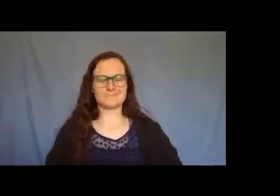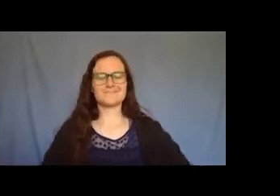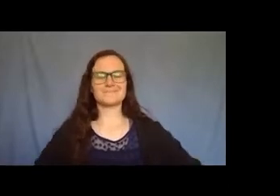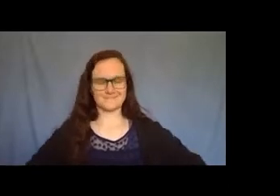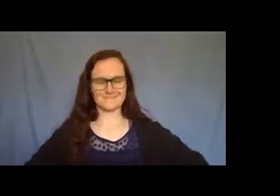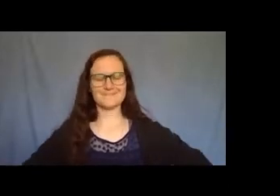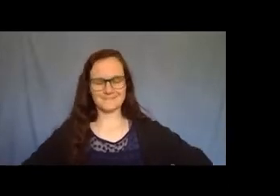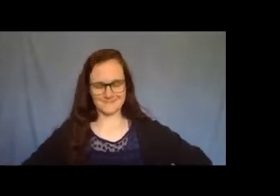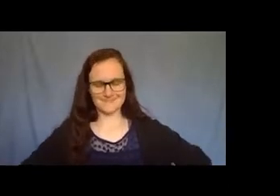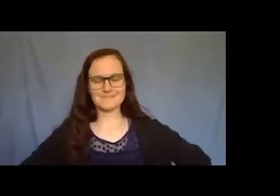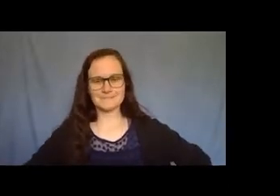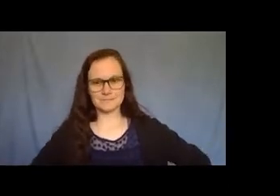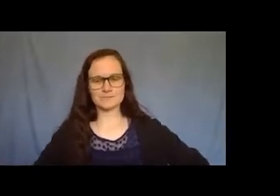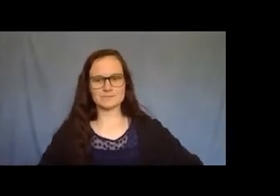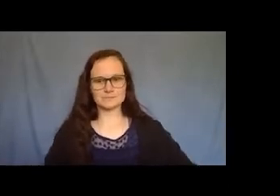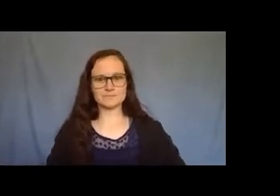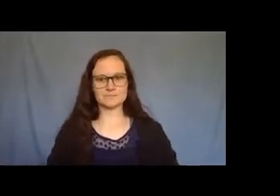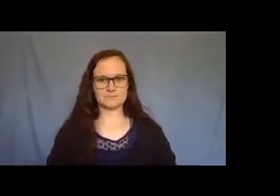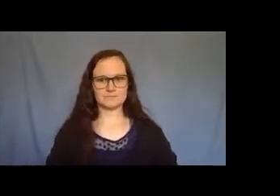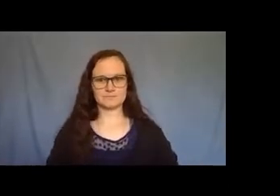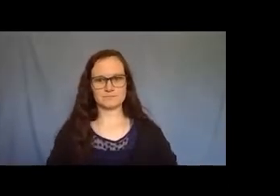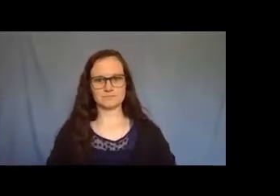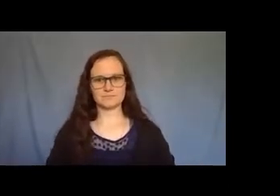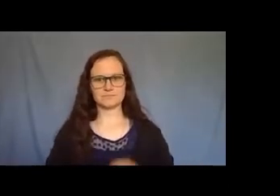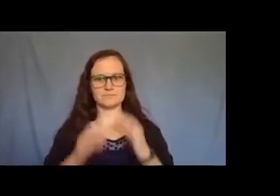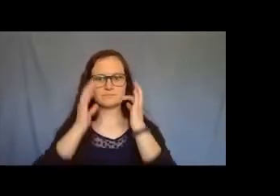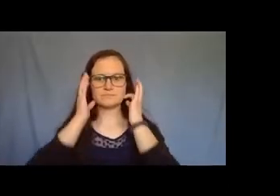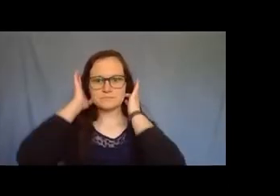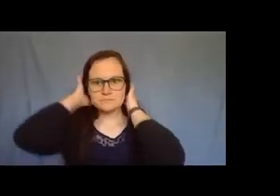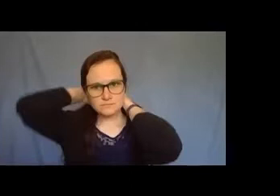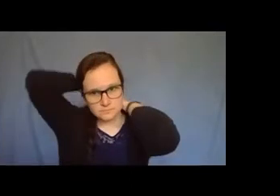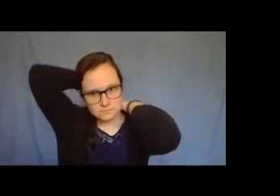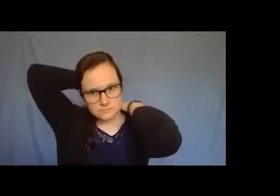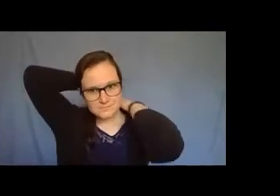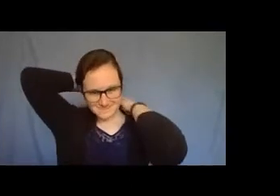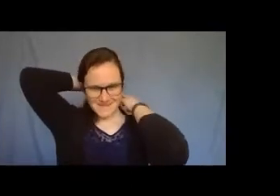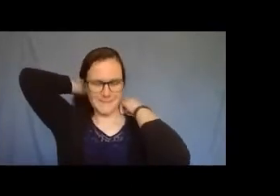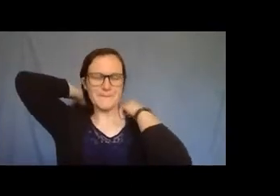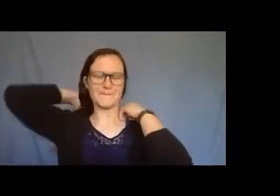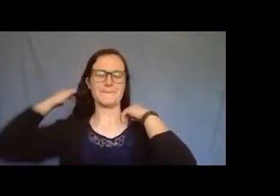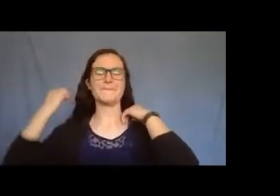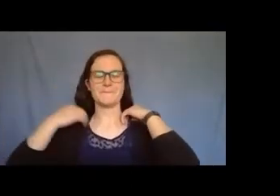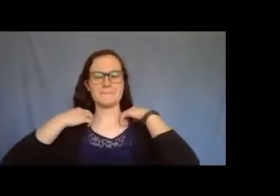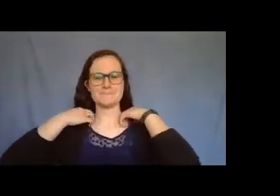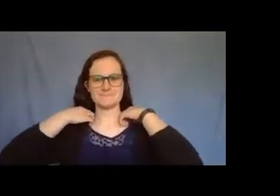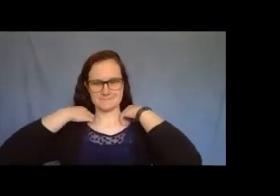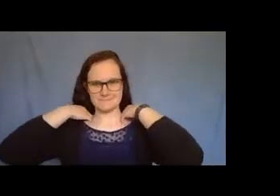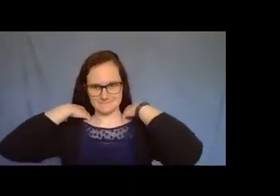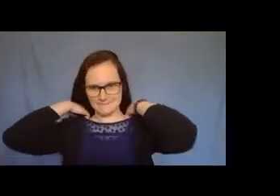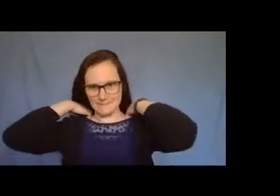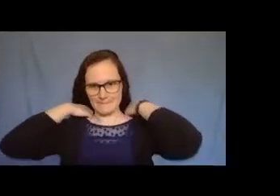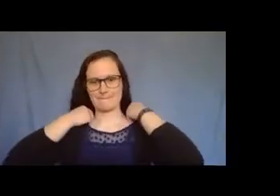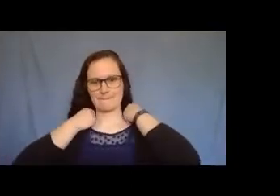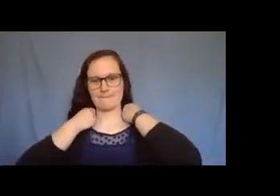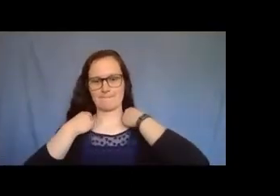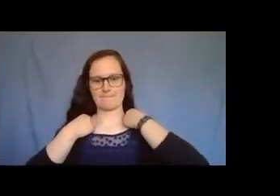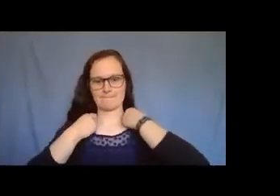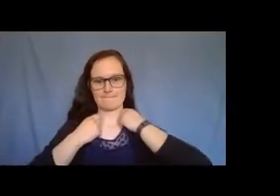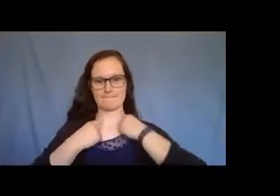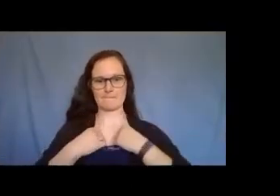1.5 times the size of the 416 fire, did not result in any detectable lead concentration increase in following